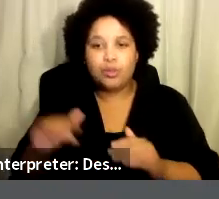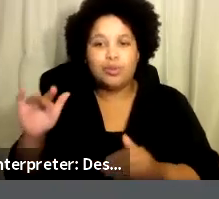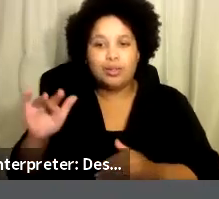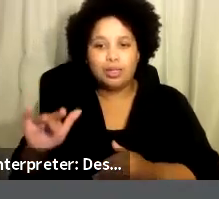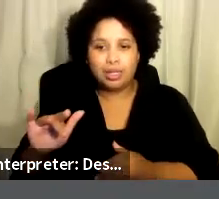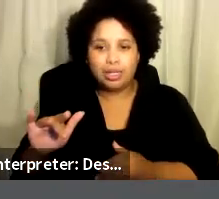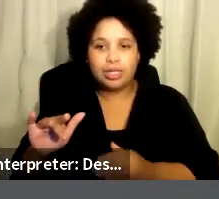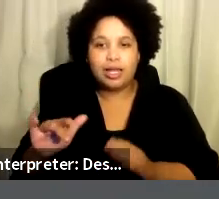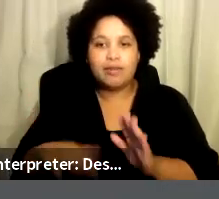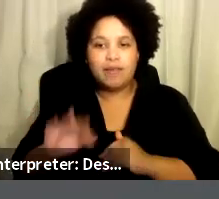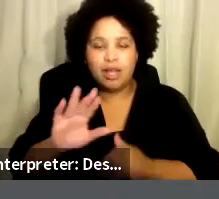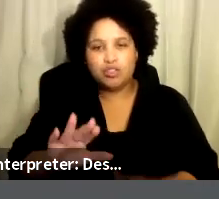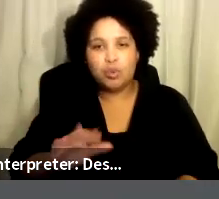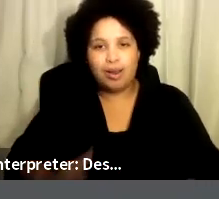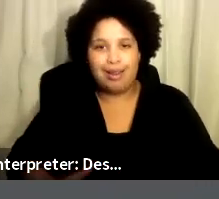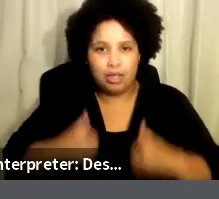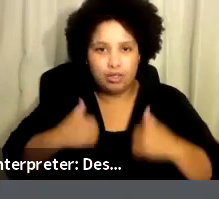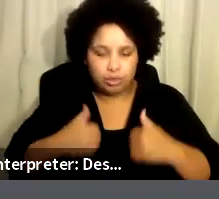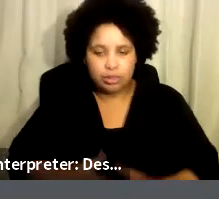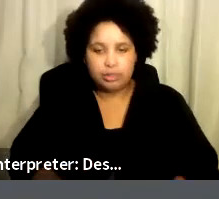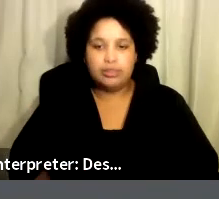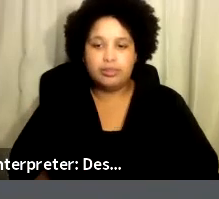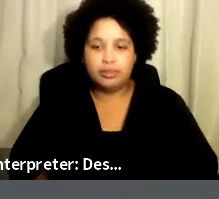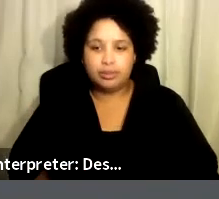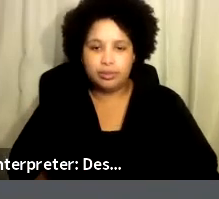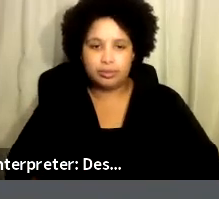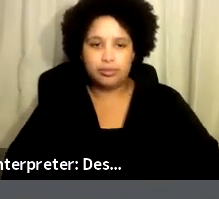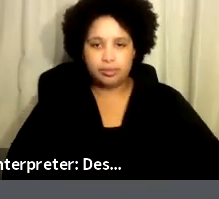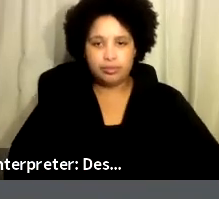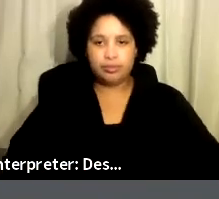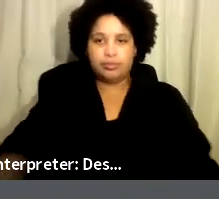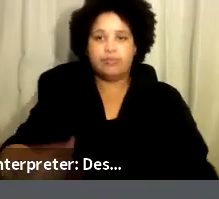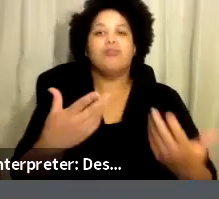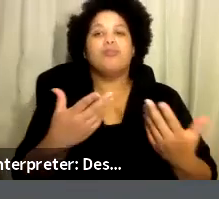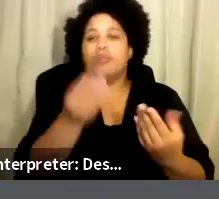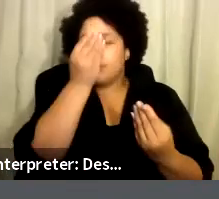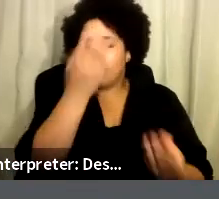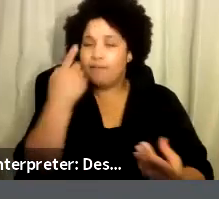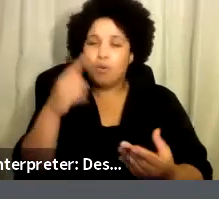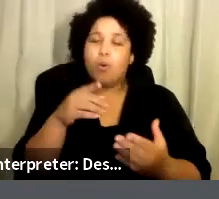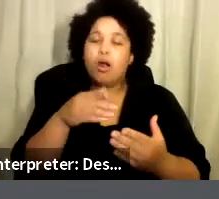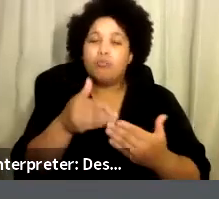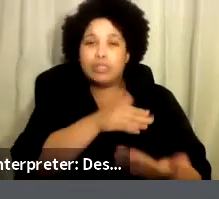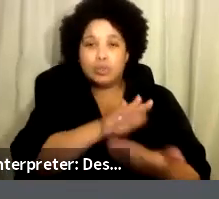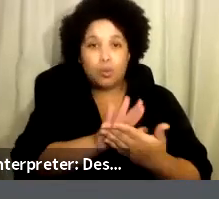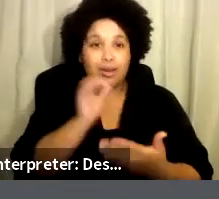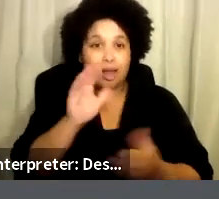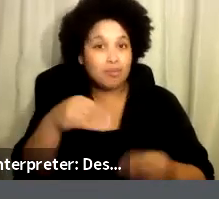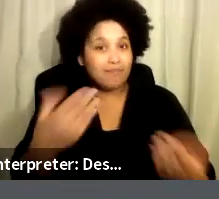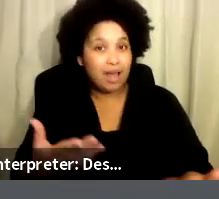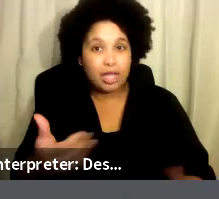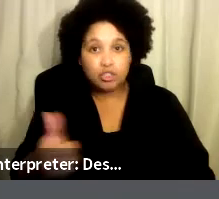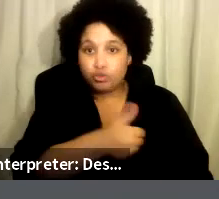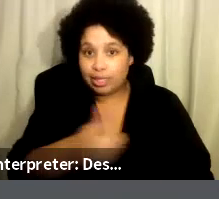your address. The thing is that with preschool, we do not provide transportation, so we can't